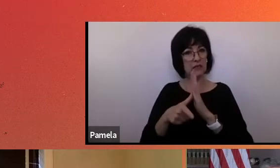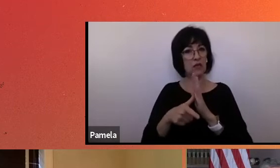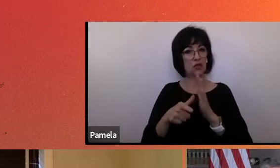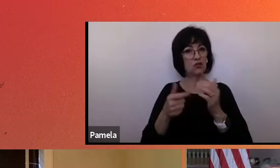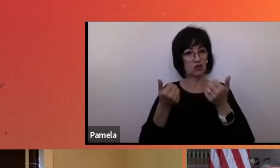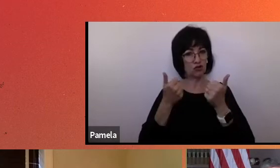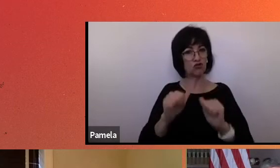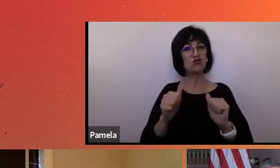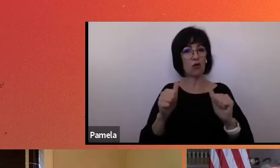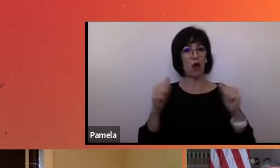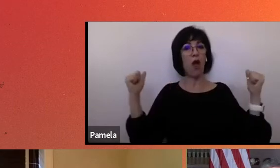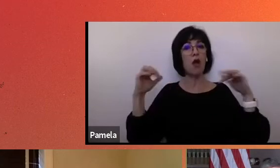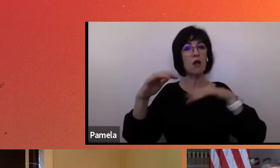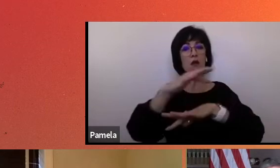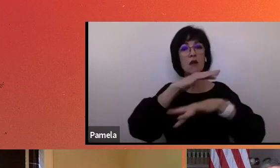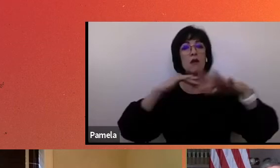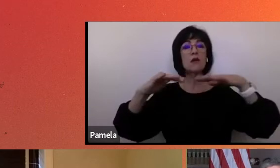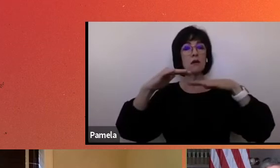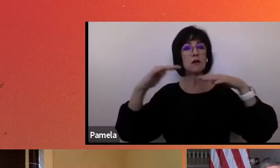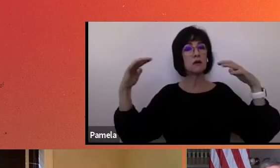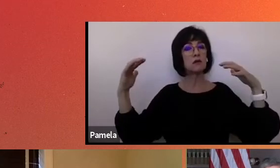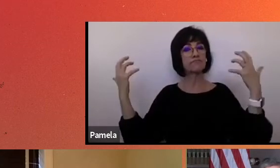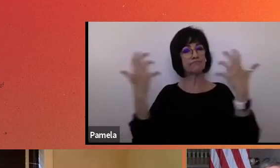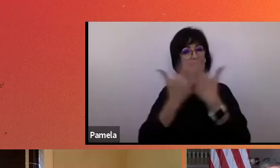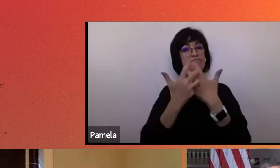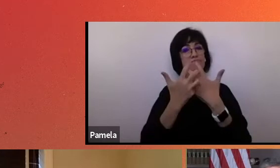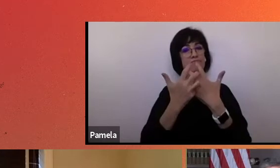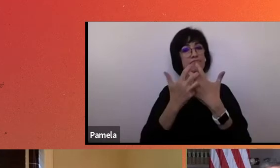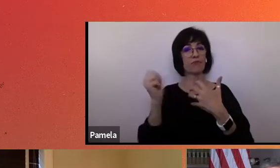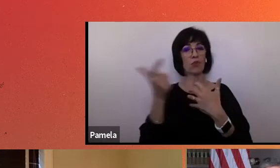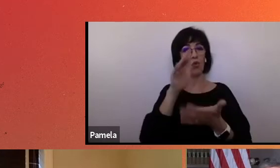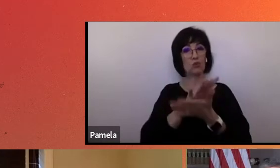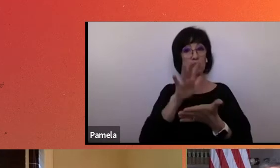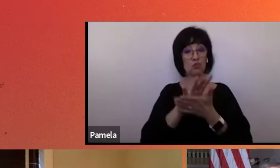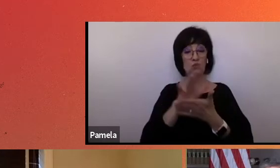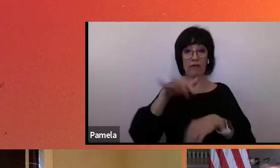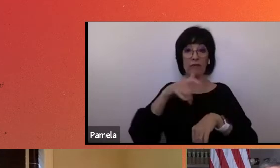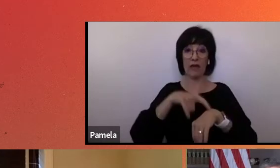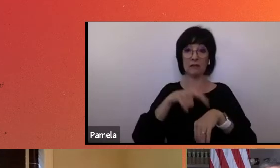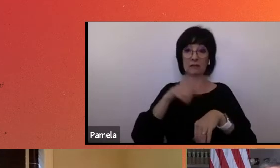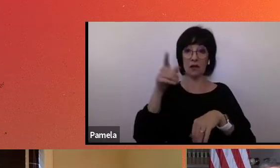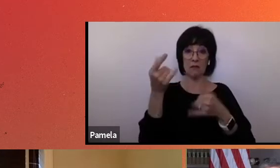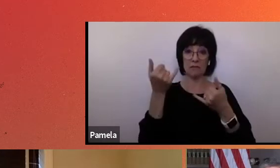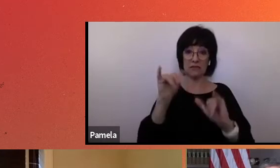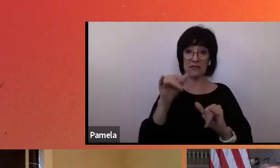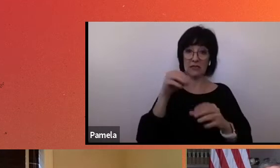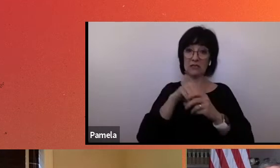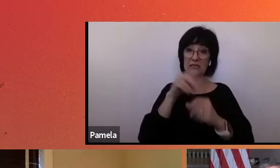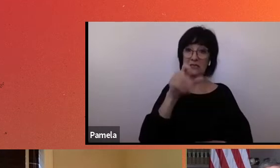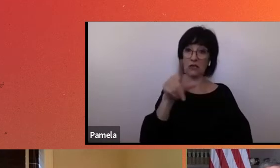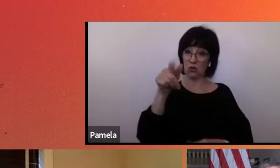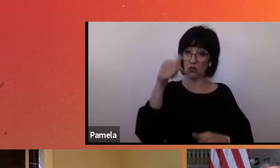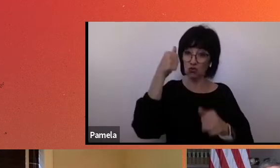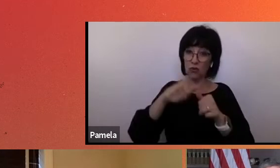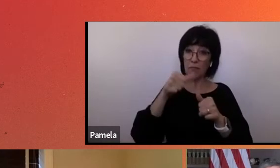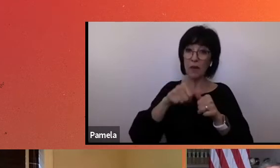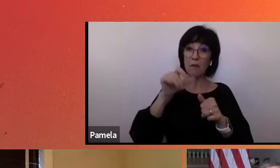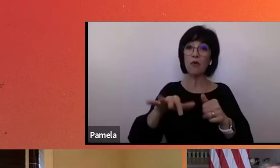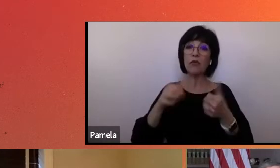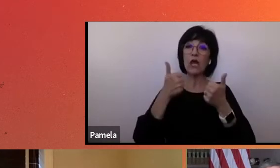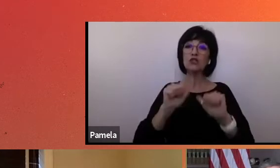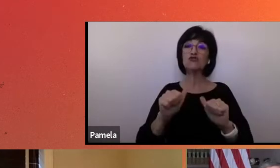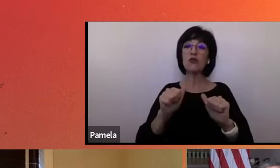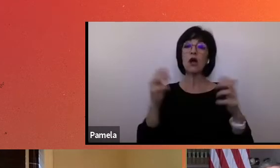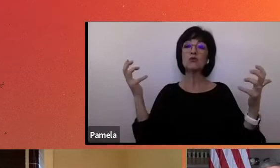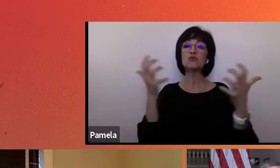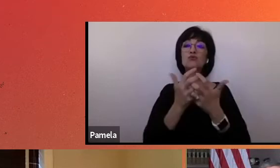guess, initially. Were you still in Delaware at the time, and do you have personal recollections of that? Actually,